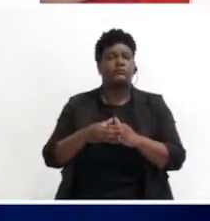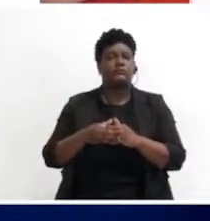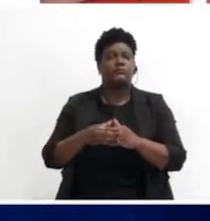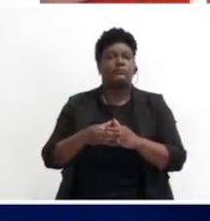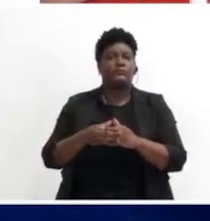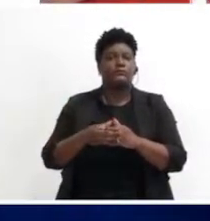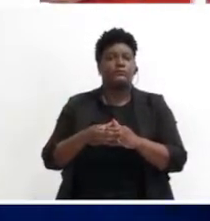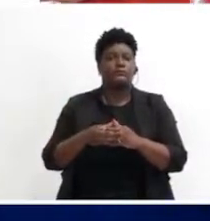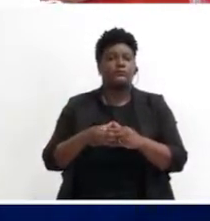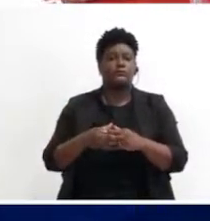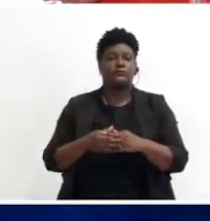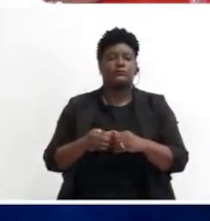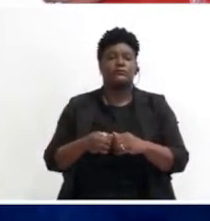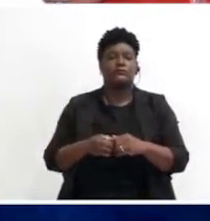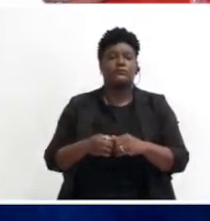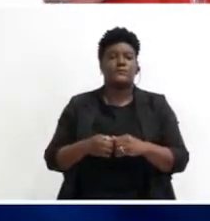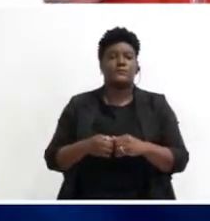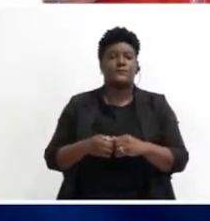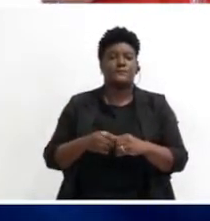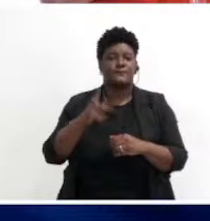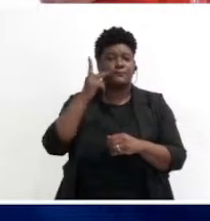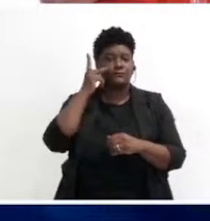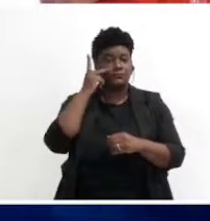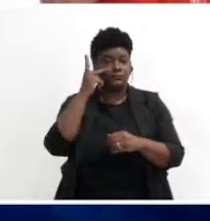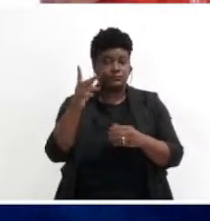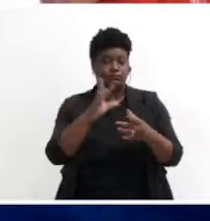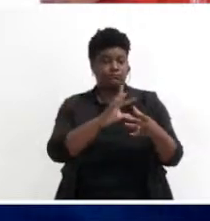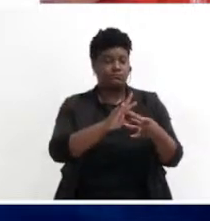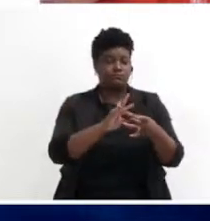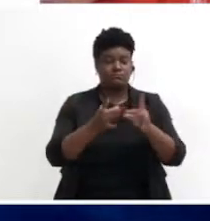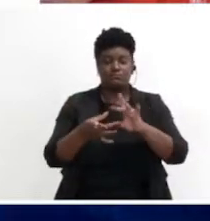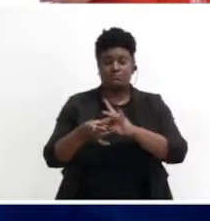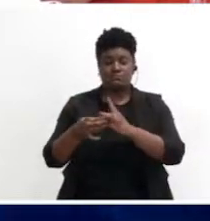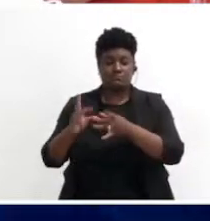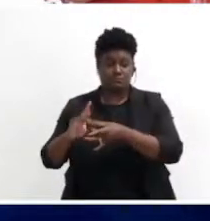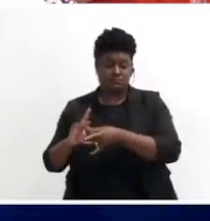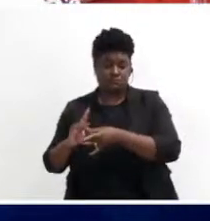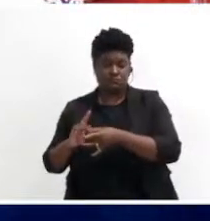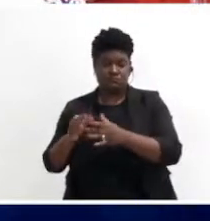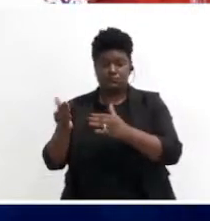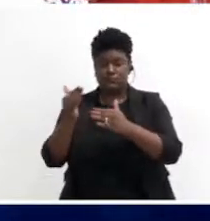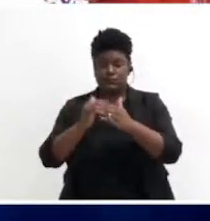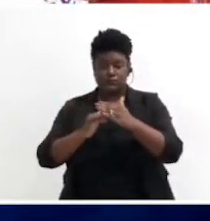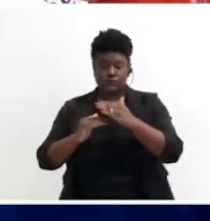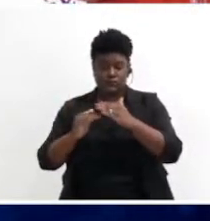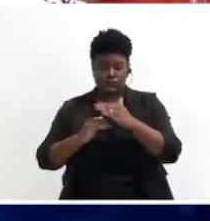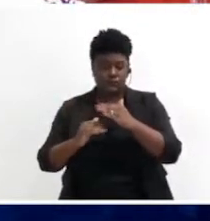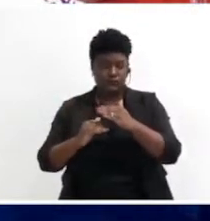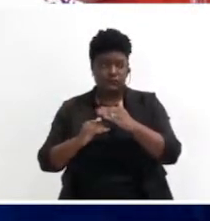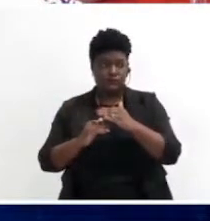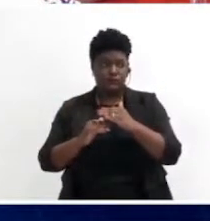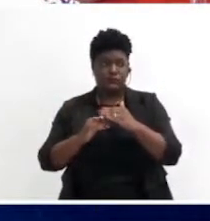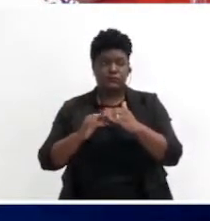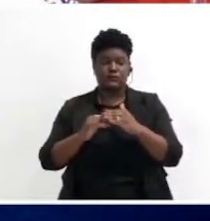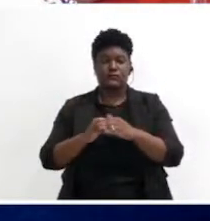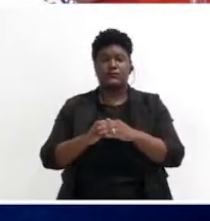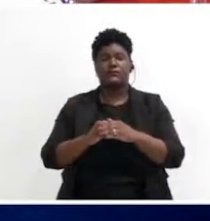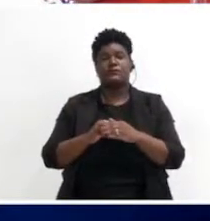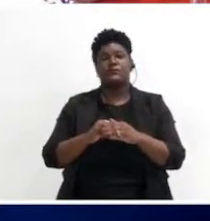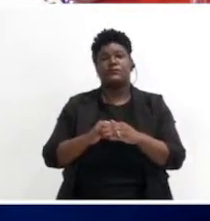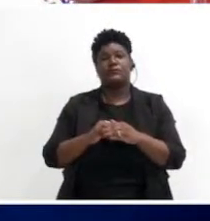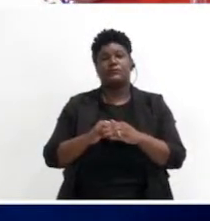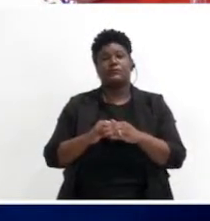from a chip interconnect. If it's below the passivation layer, that's interconnect. If it's above the passivation layer, we call